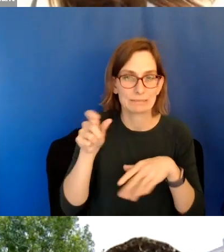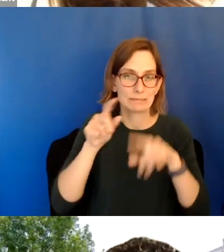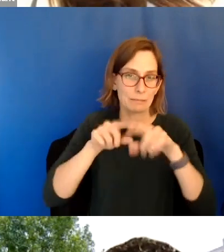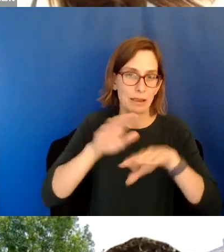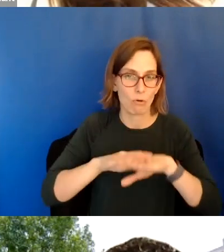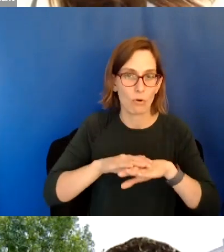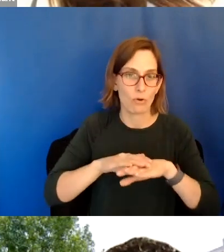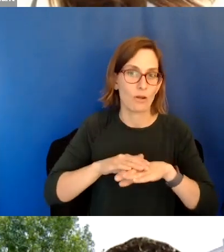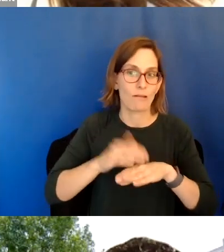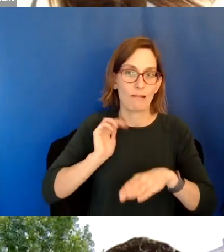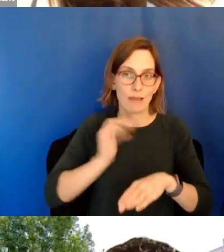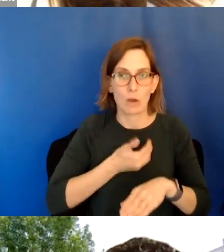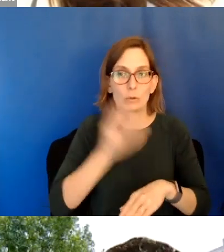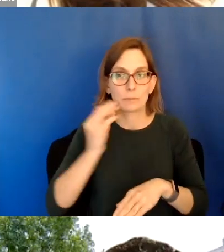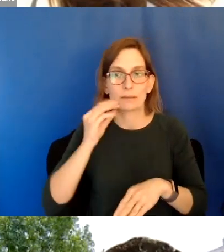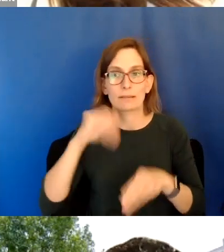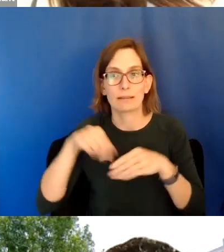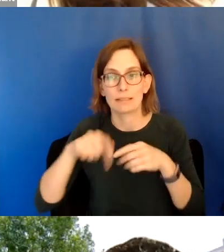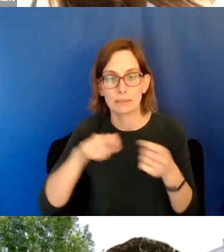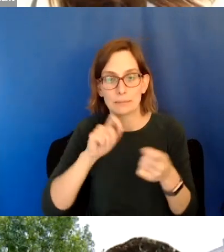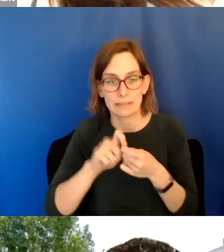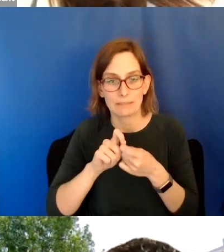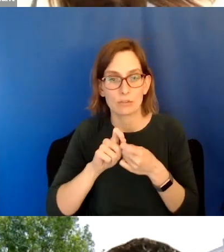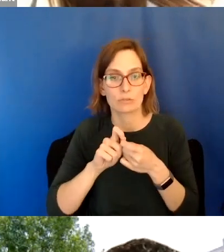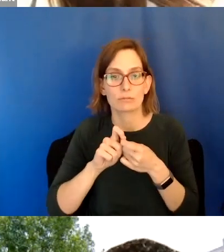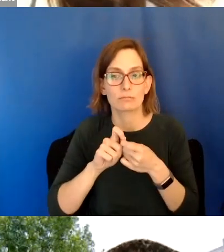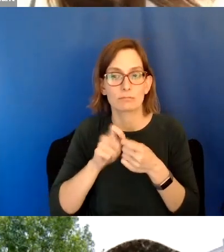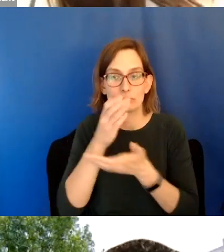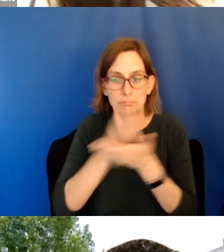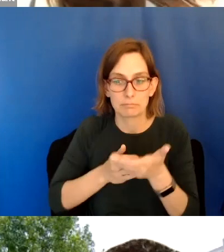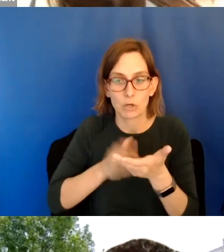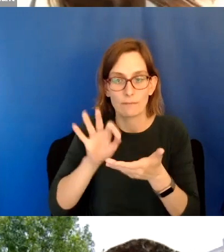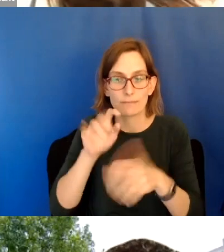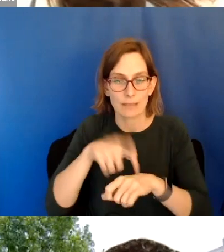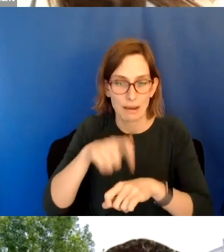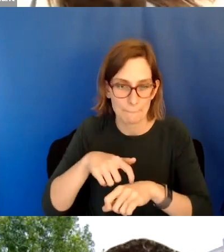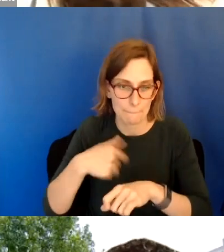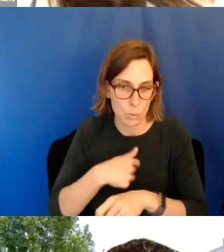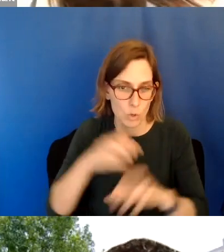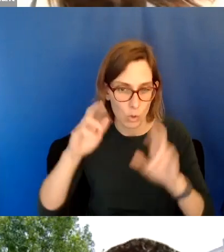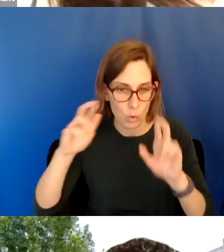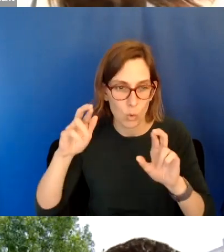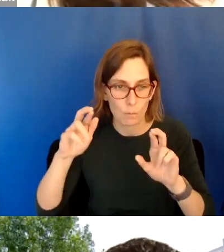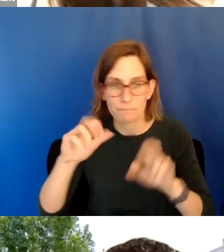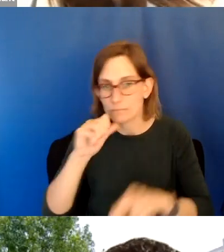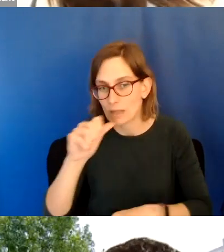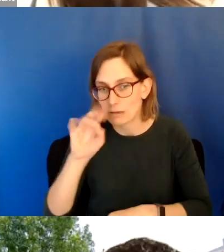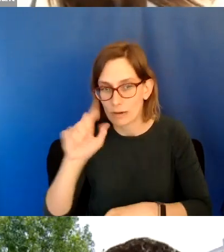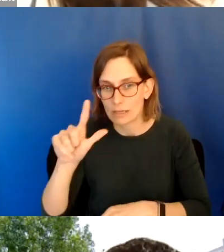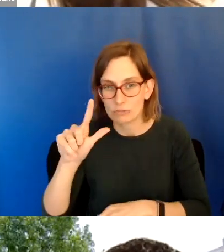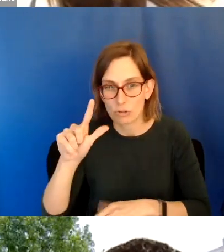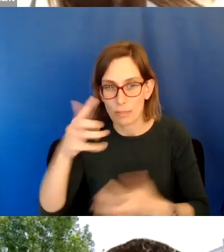particular amount of, in this particular slice of time, we hope that like there's not racial mismatch, right? And there